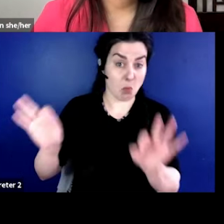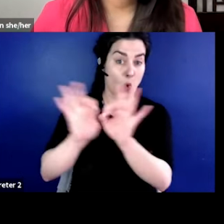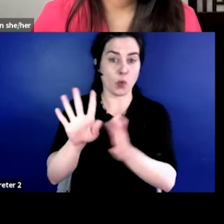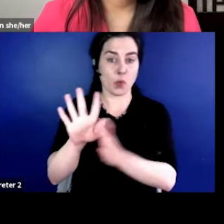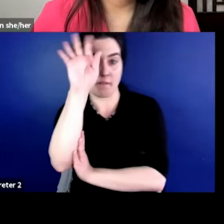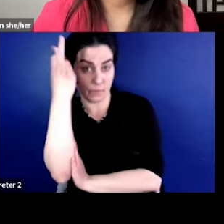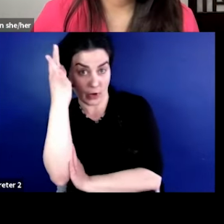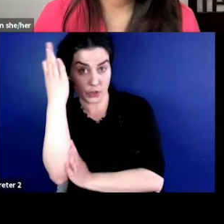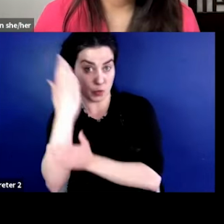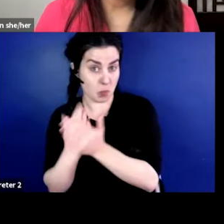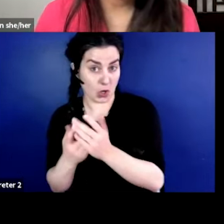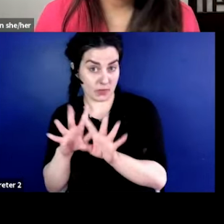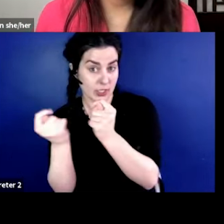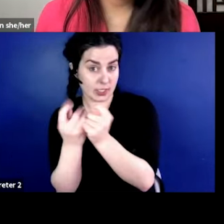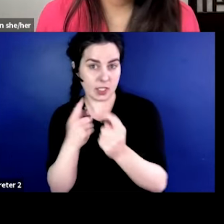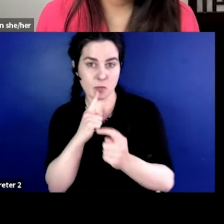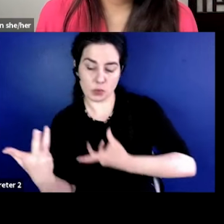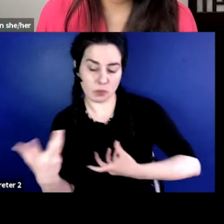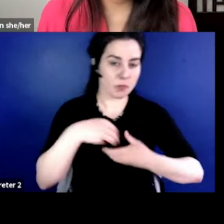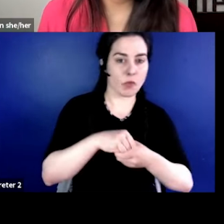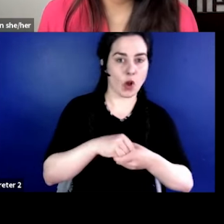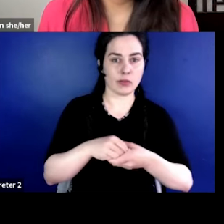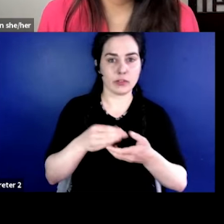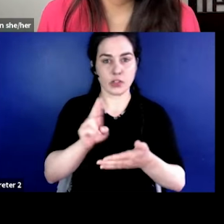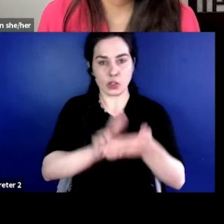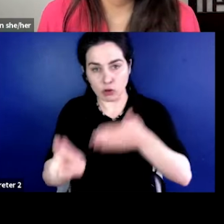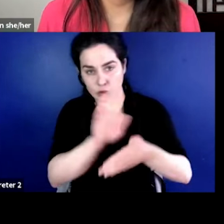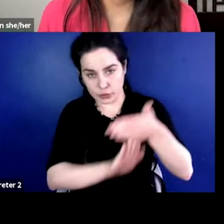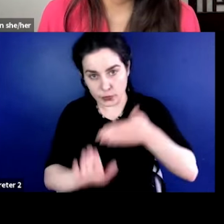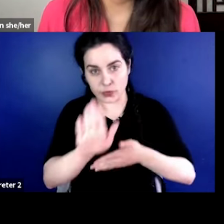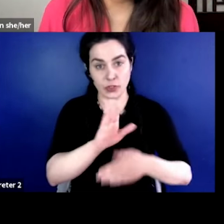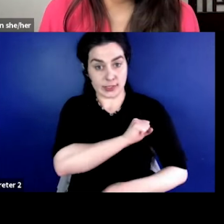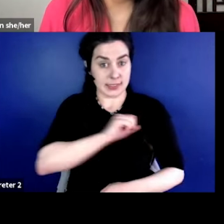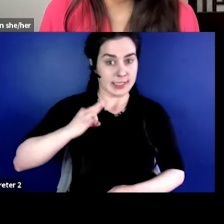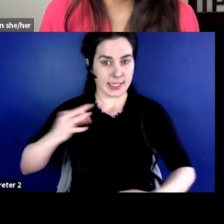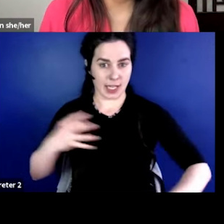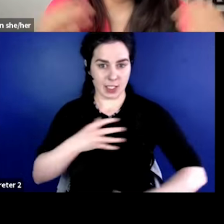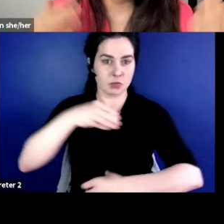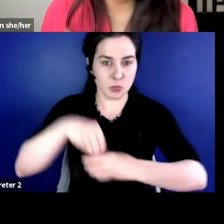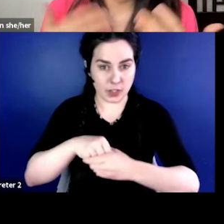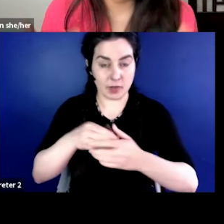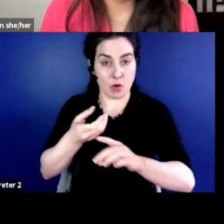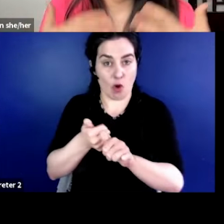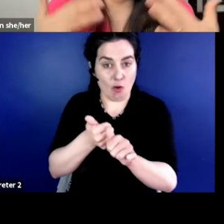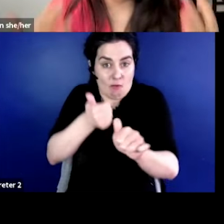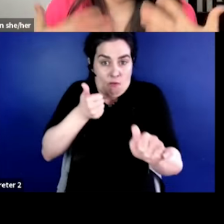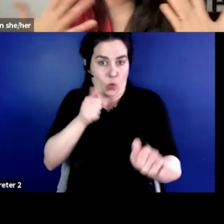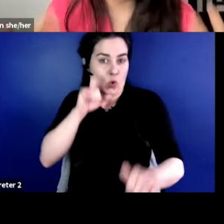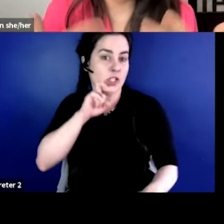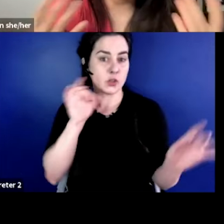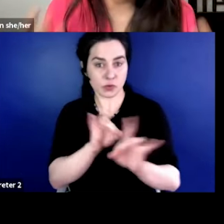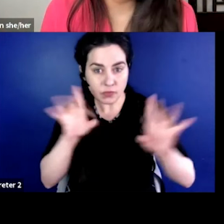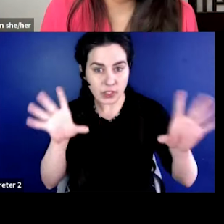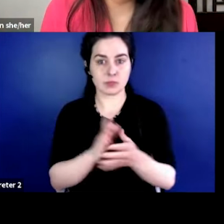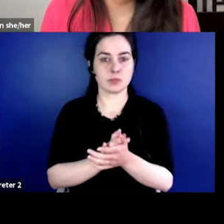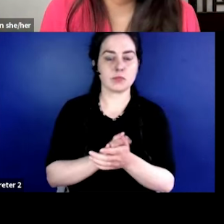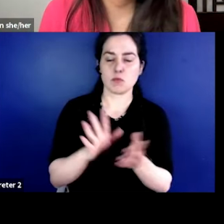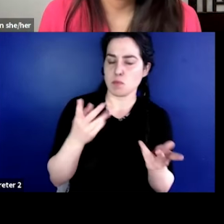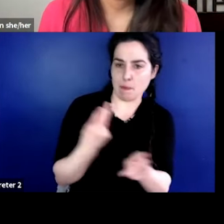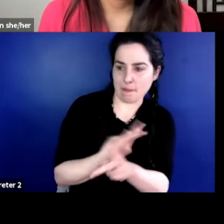strategies to engage post-secondary staff in prevention and sexual violence work. And over, I think, 700 people participated in a survey about what they wanted to see